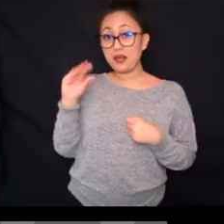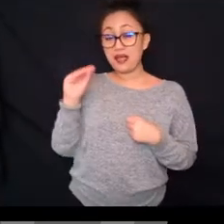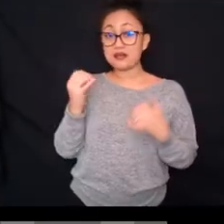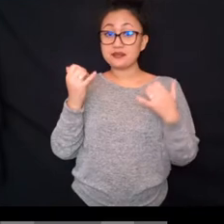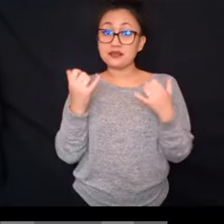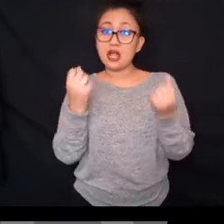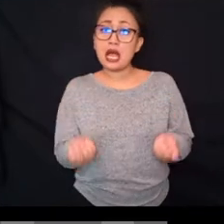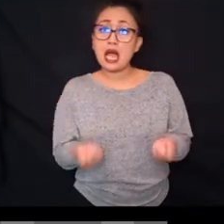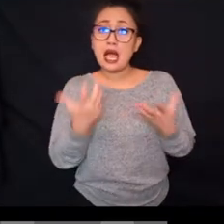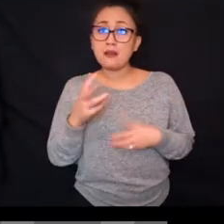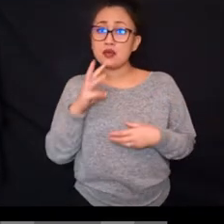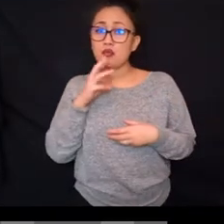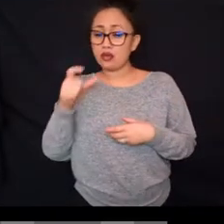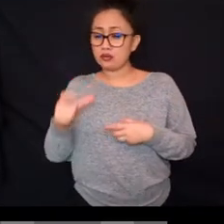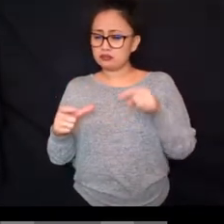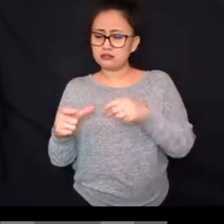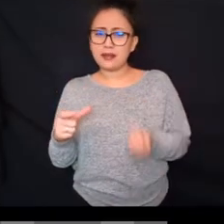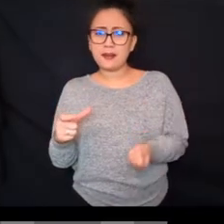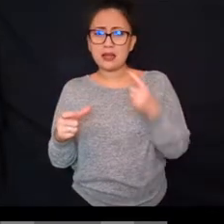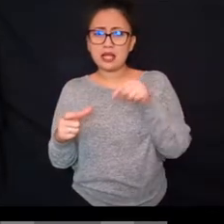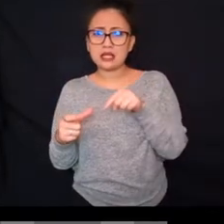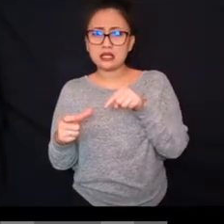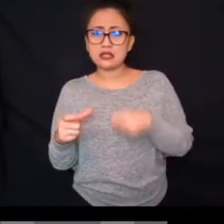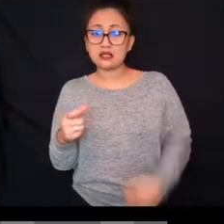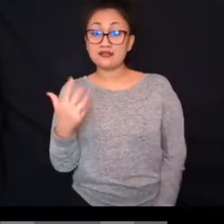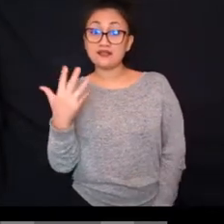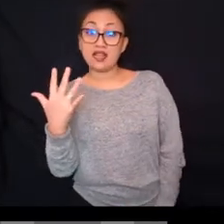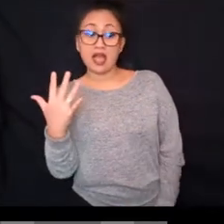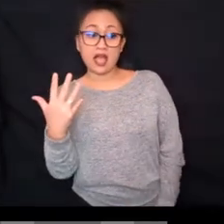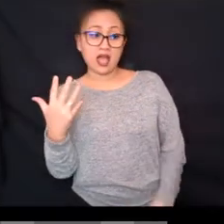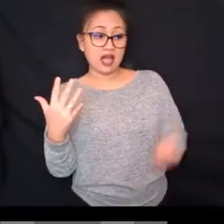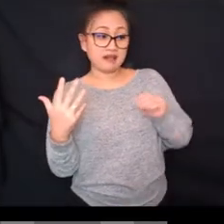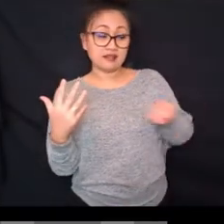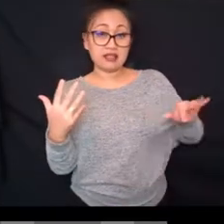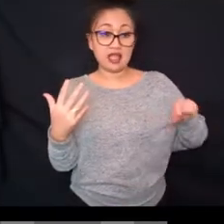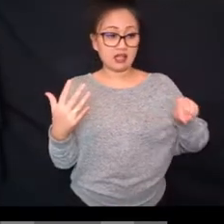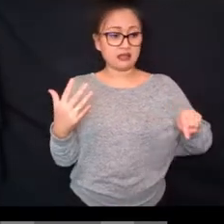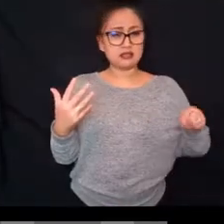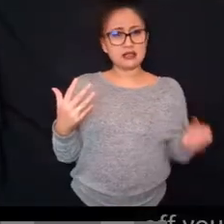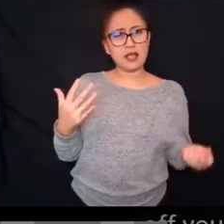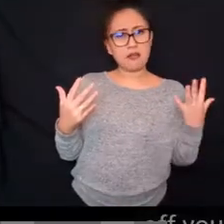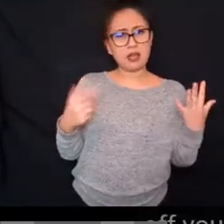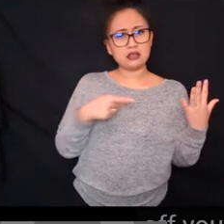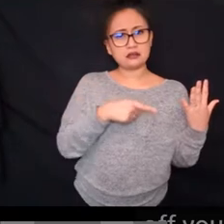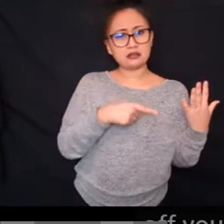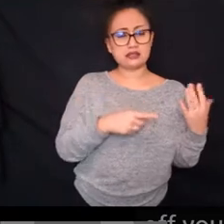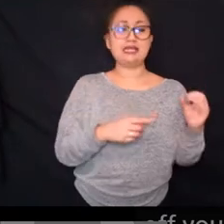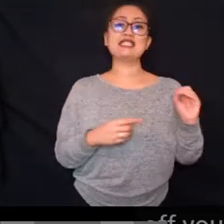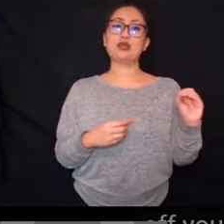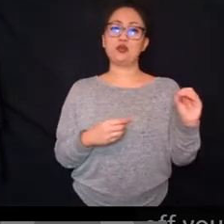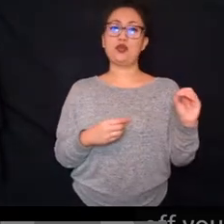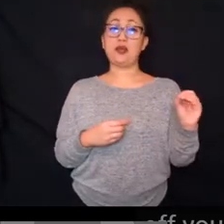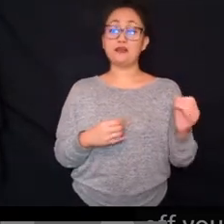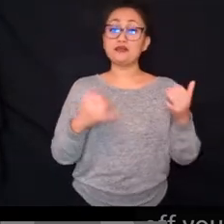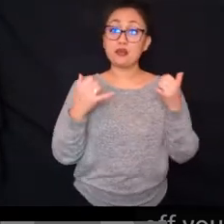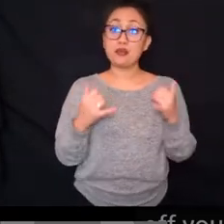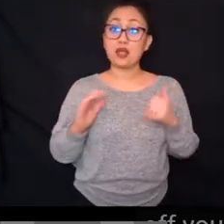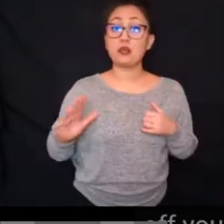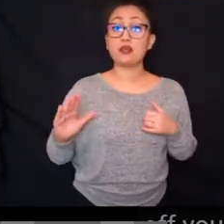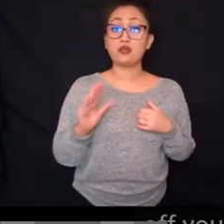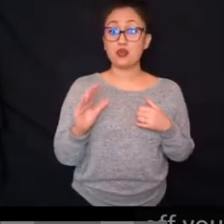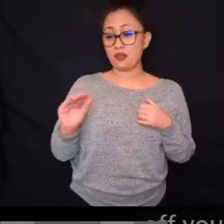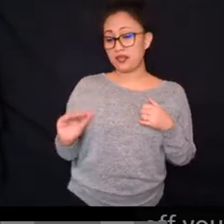now? 5. 5. How many are outside the pond? 0. 0. All right, if you'll take your little